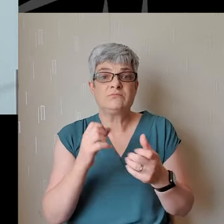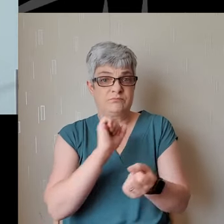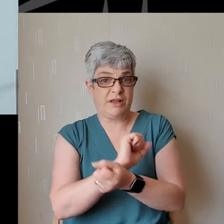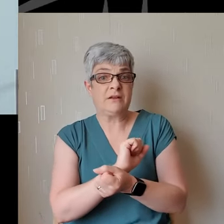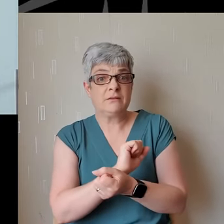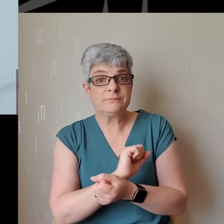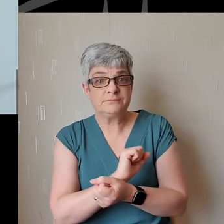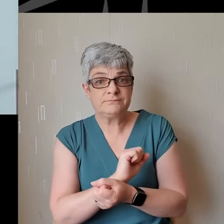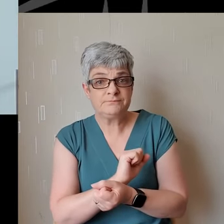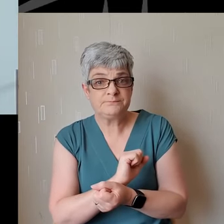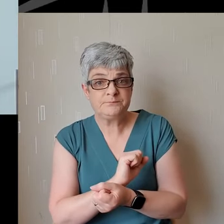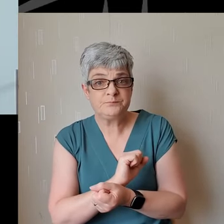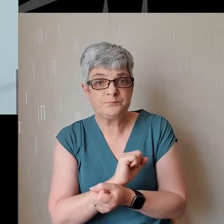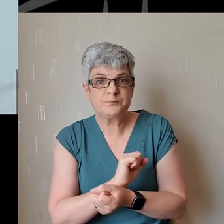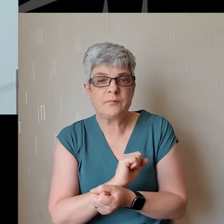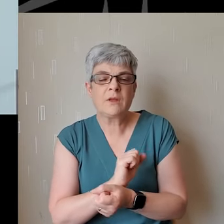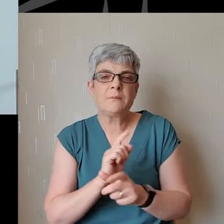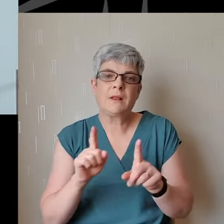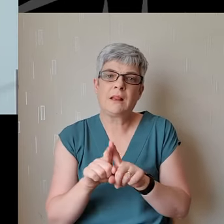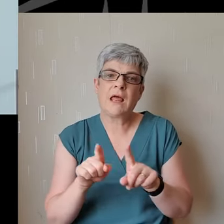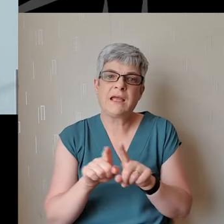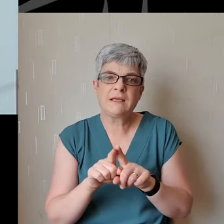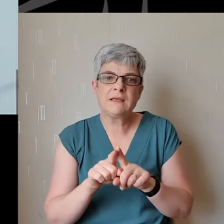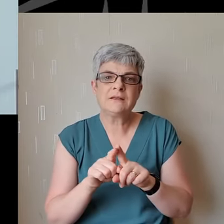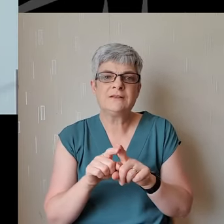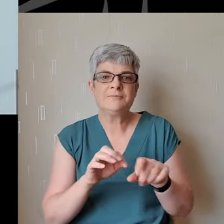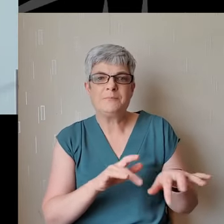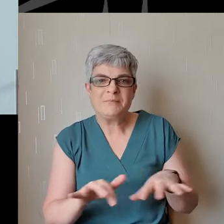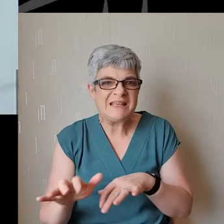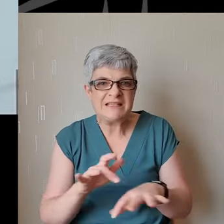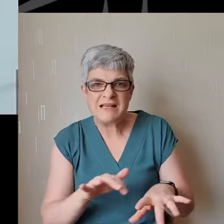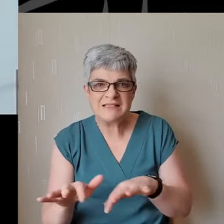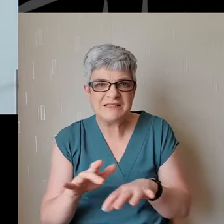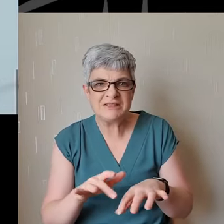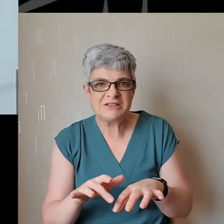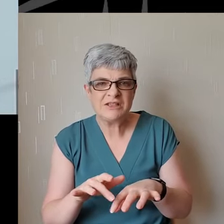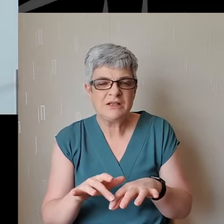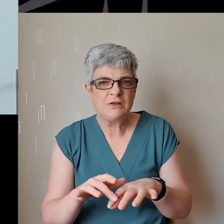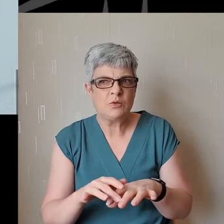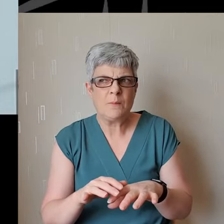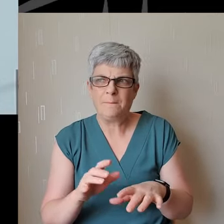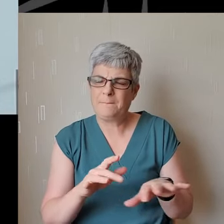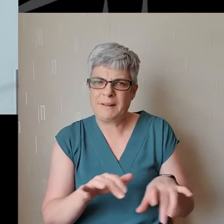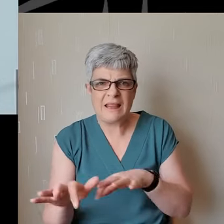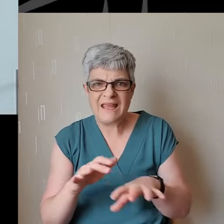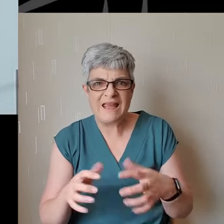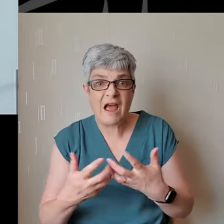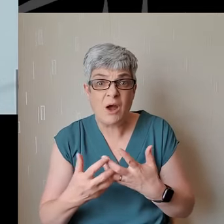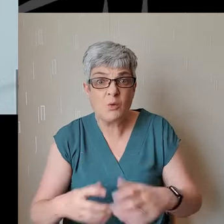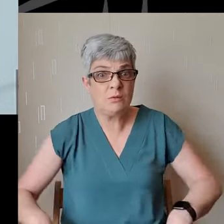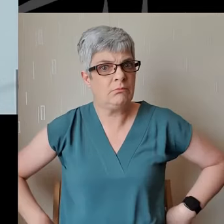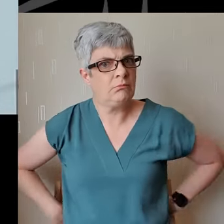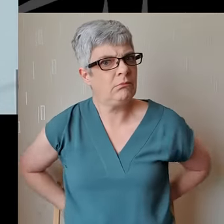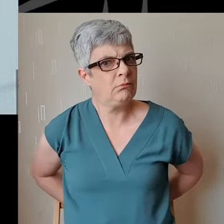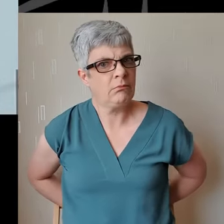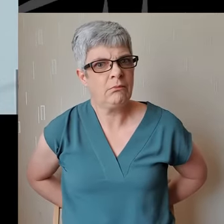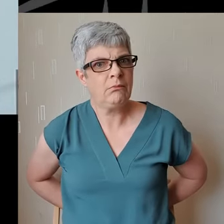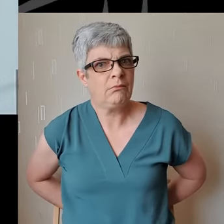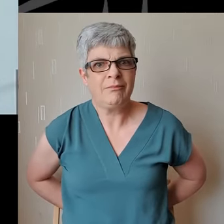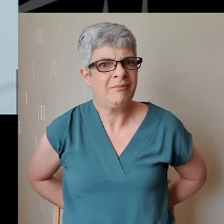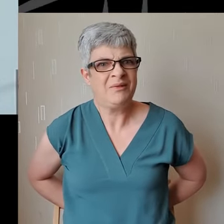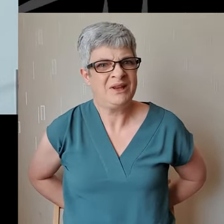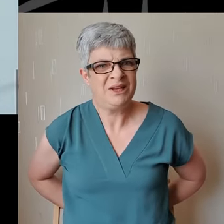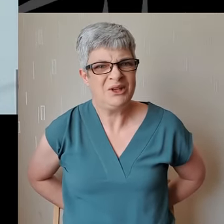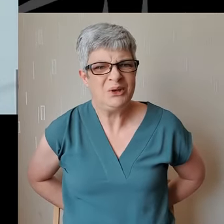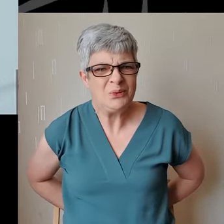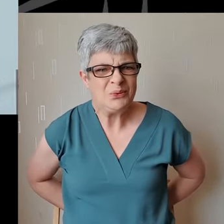confinement. It's a bit like a concert pianist being asked to play to an audience with his